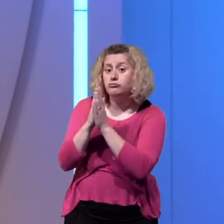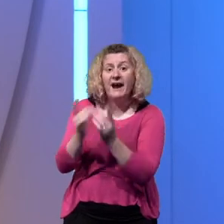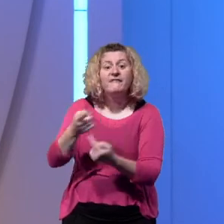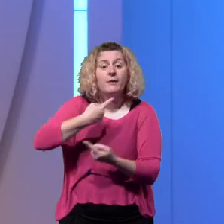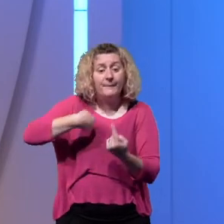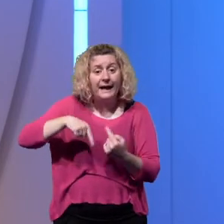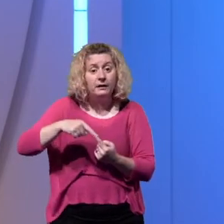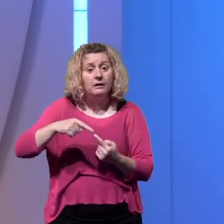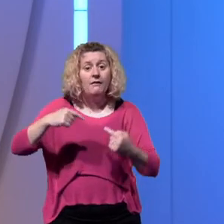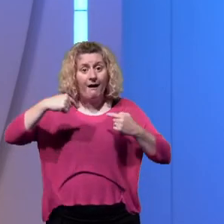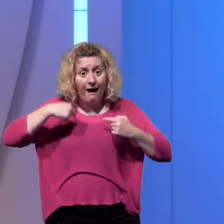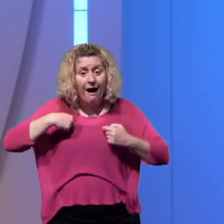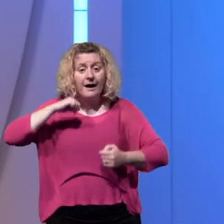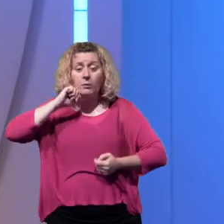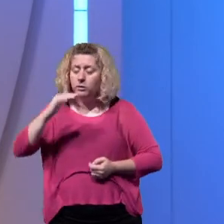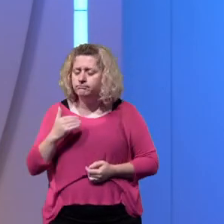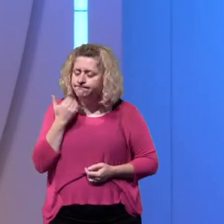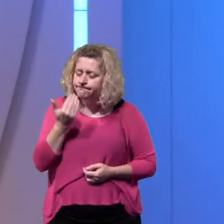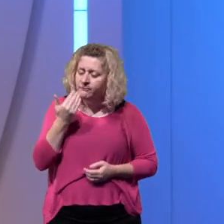bothering.